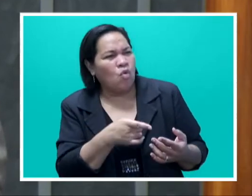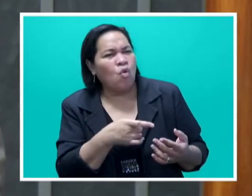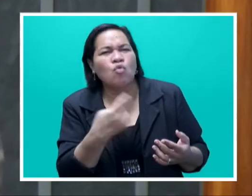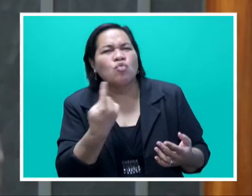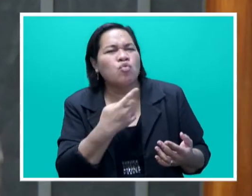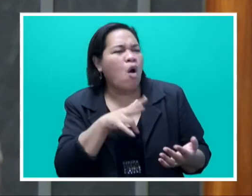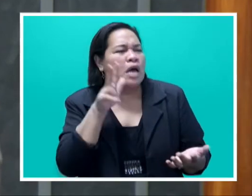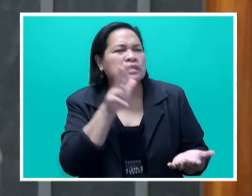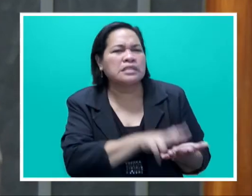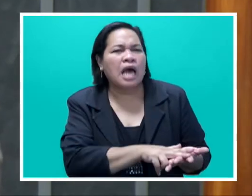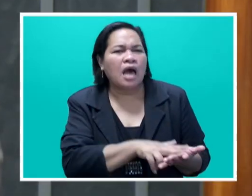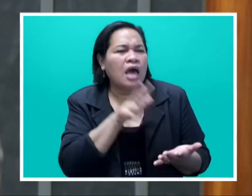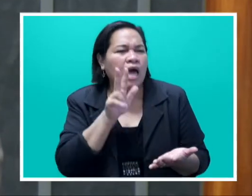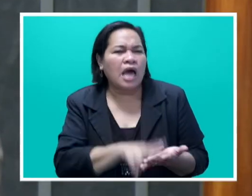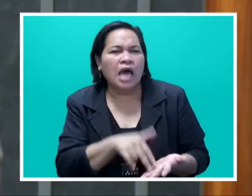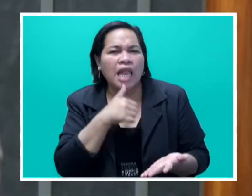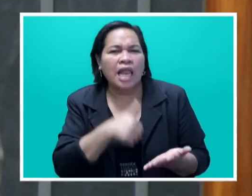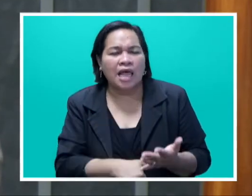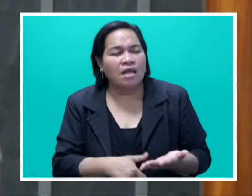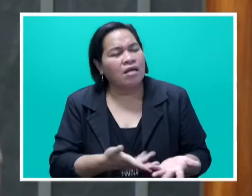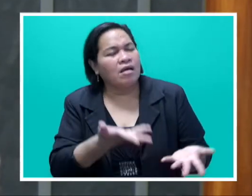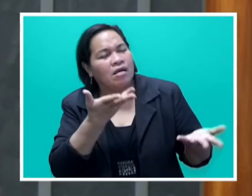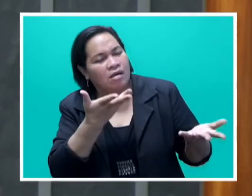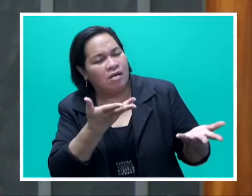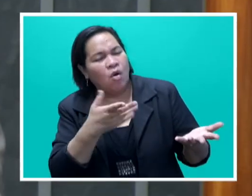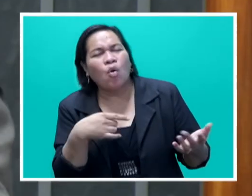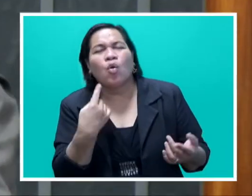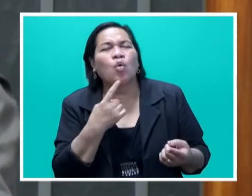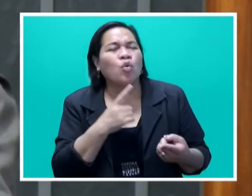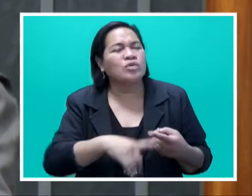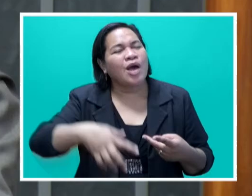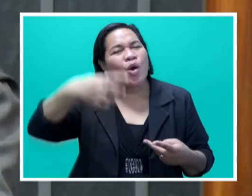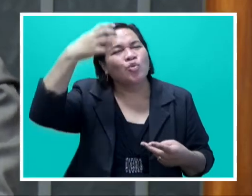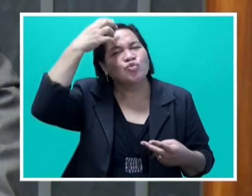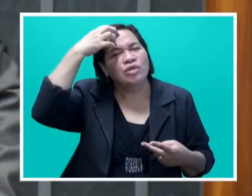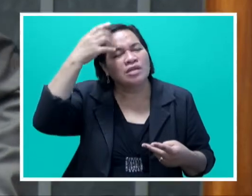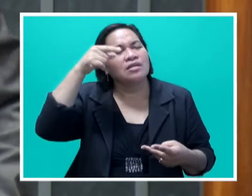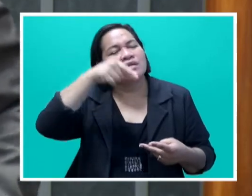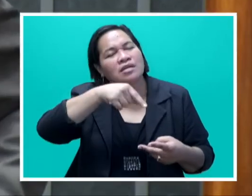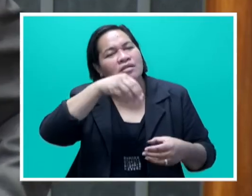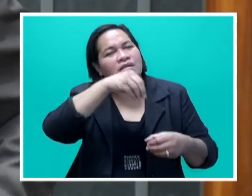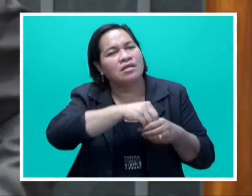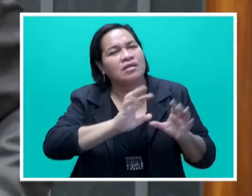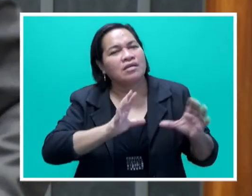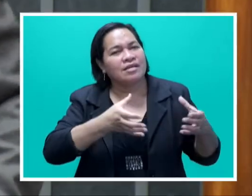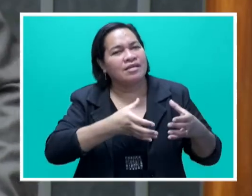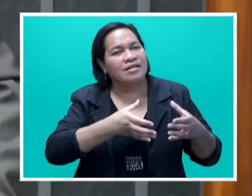so-called secret letter? Or who is the queen of queen?